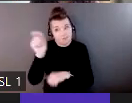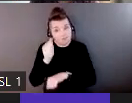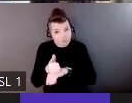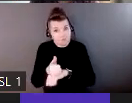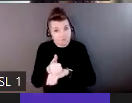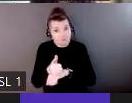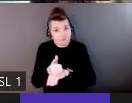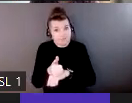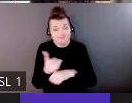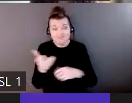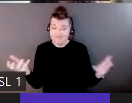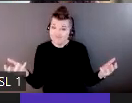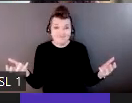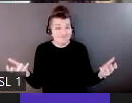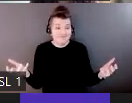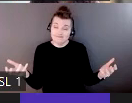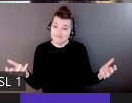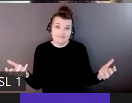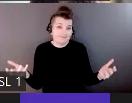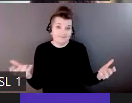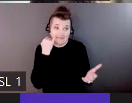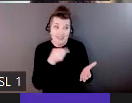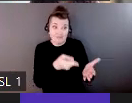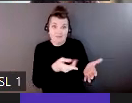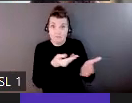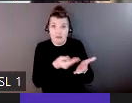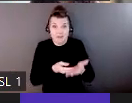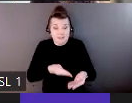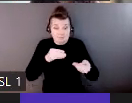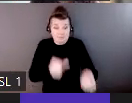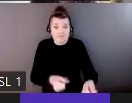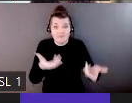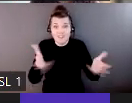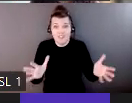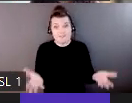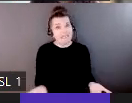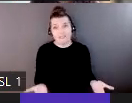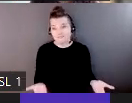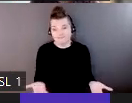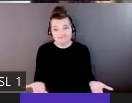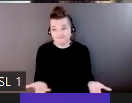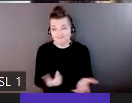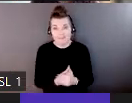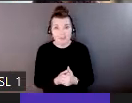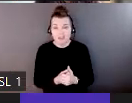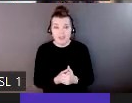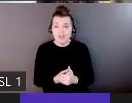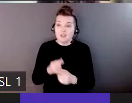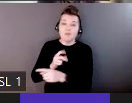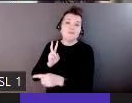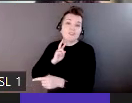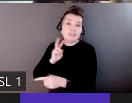But yeah, there's a gap in getting the funds when there was no money there to begin with. We have victim services. There is